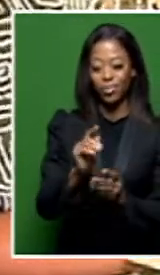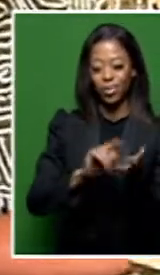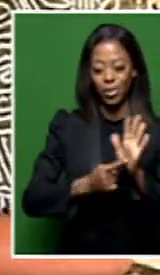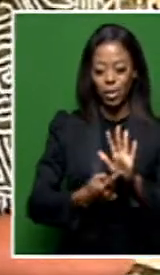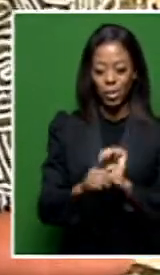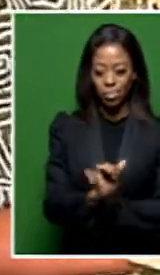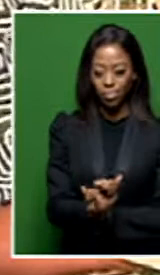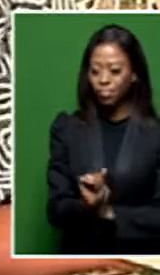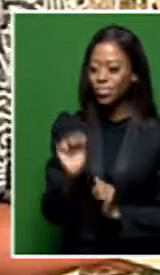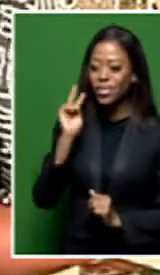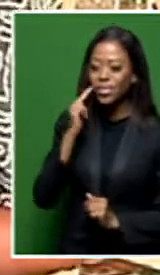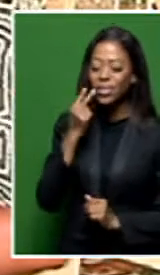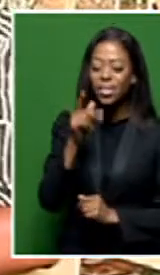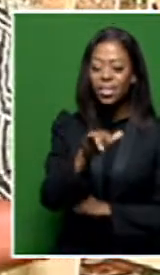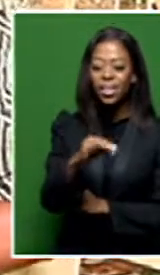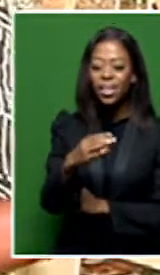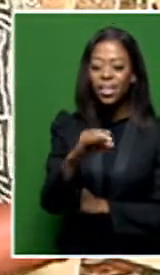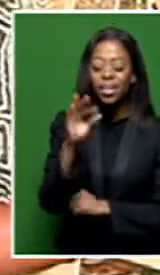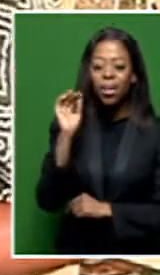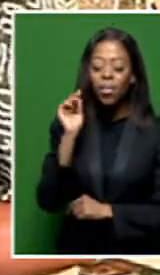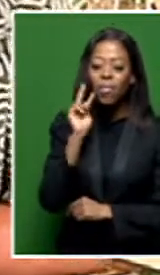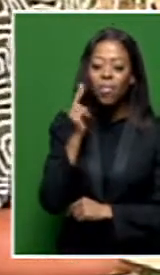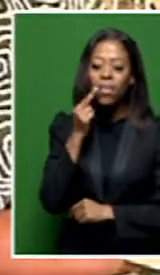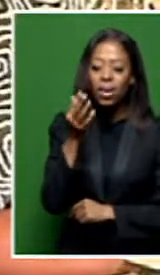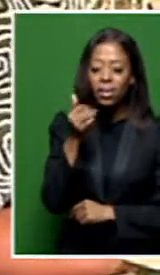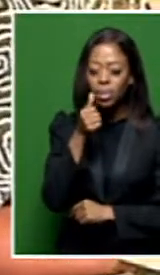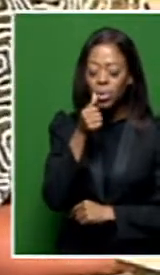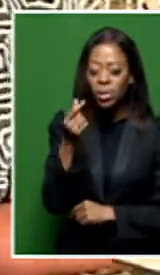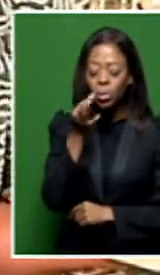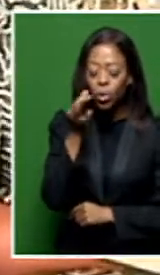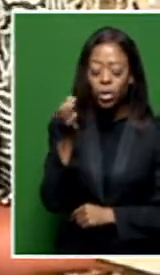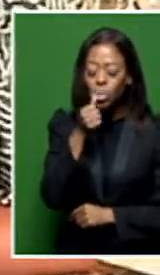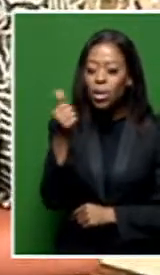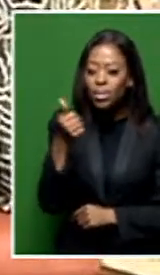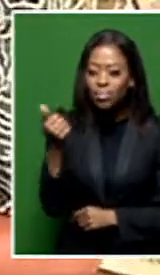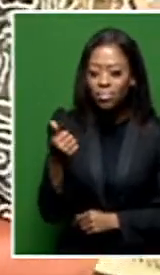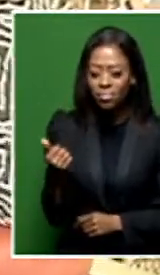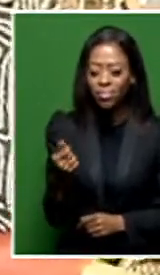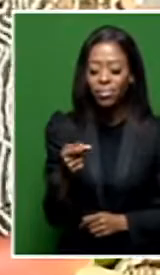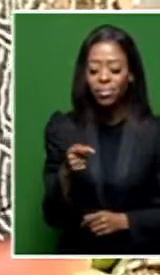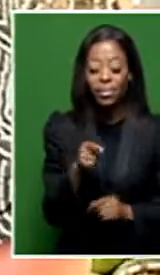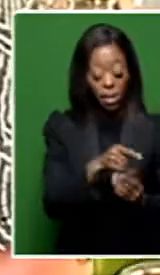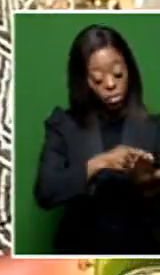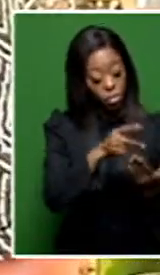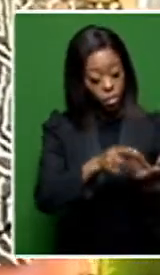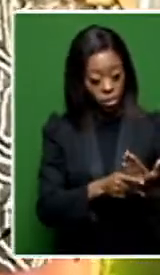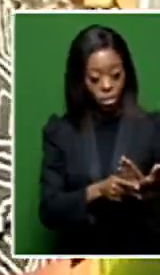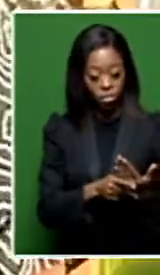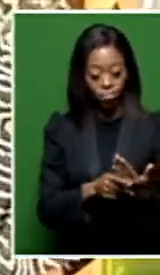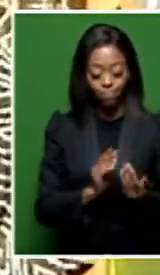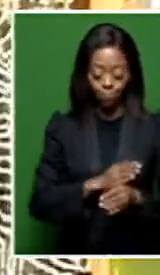it. Veggielicious, how did it come about? Oh, wow. It's a project that took me a couple of